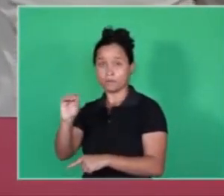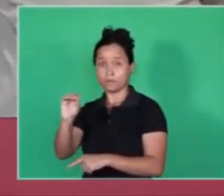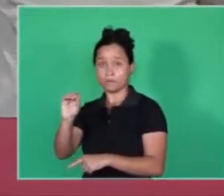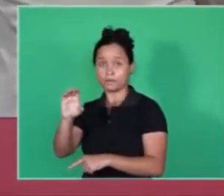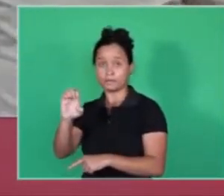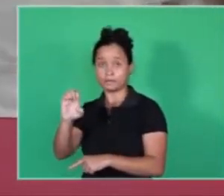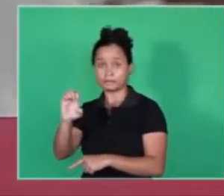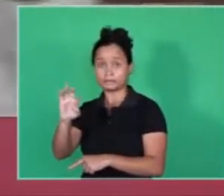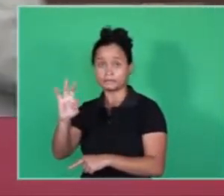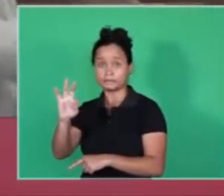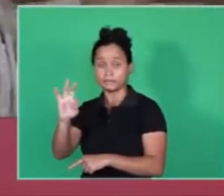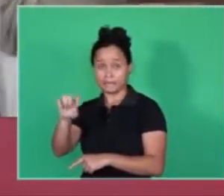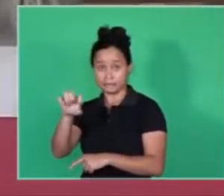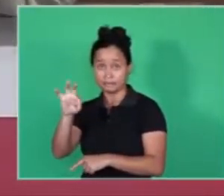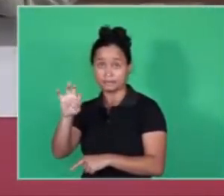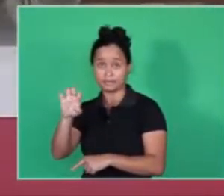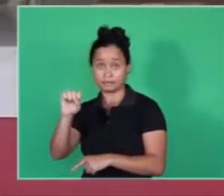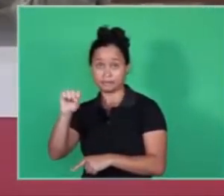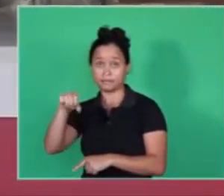pro-cogito.